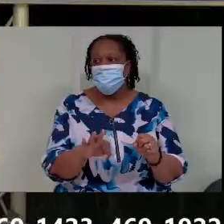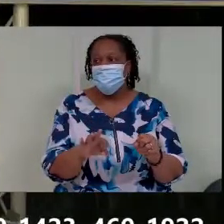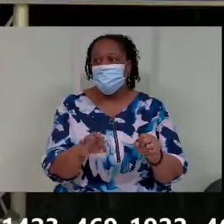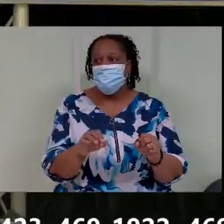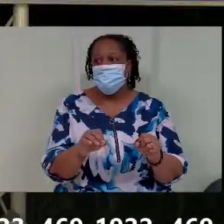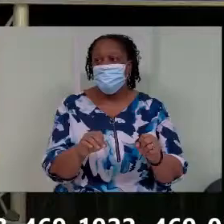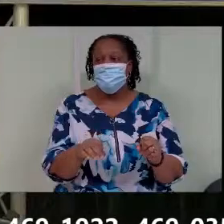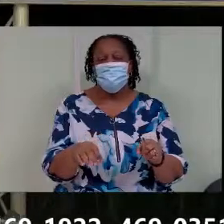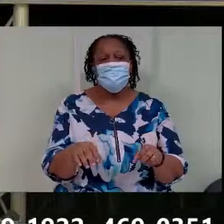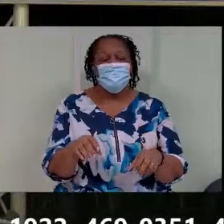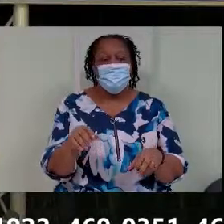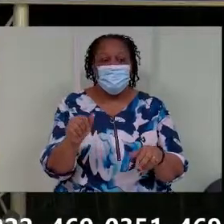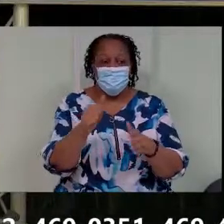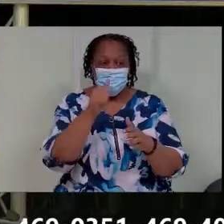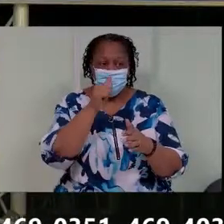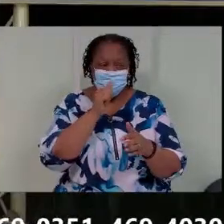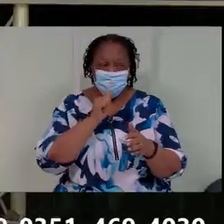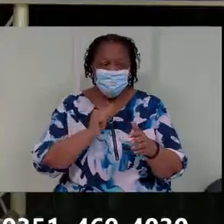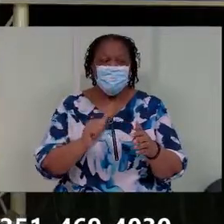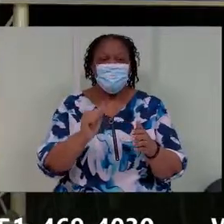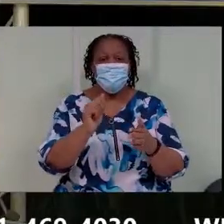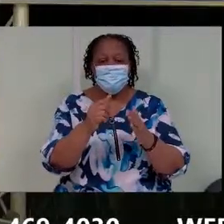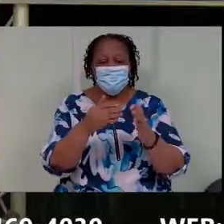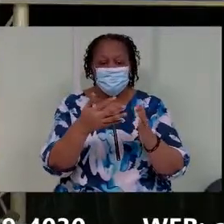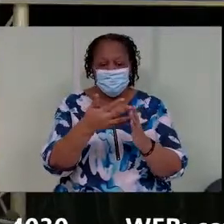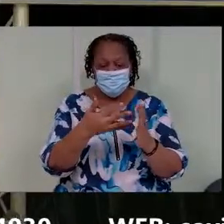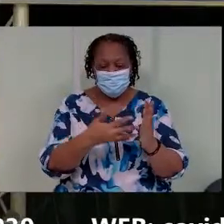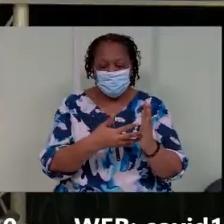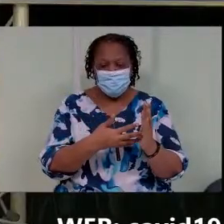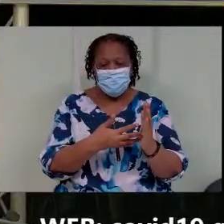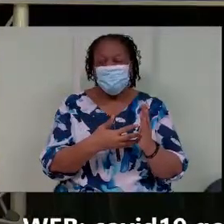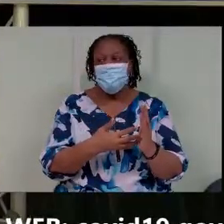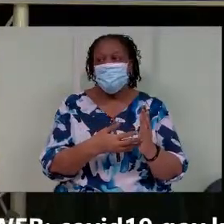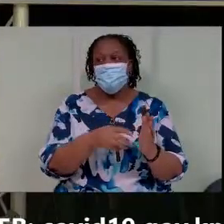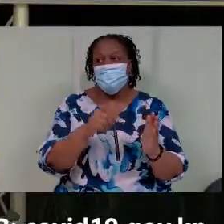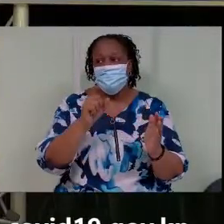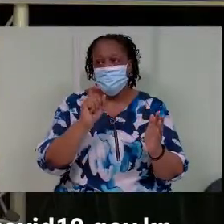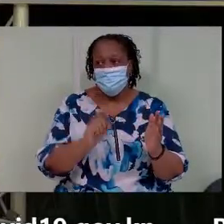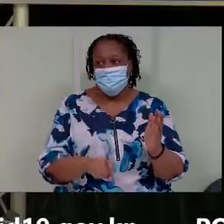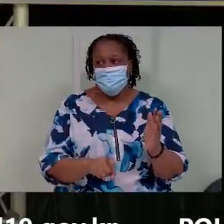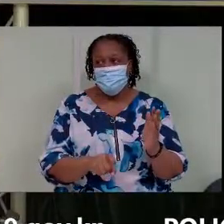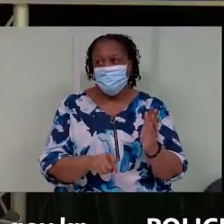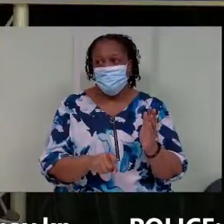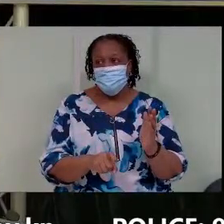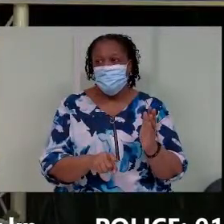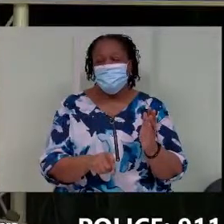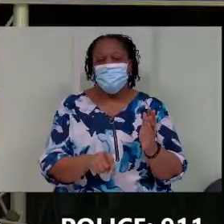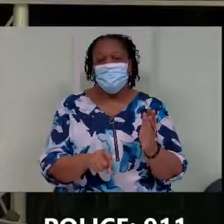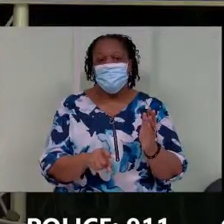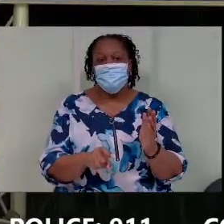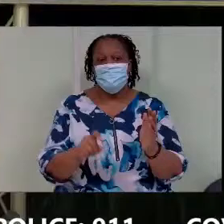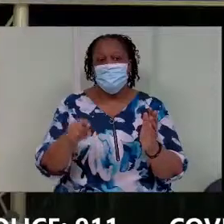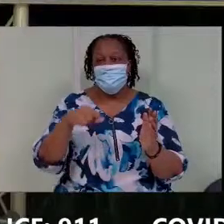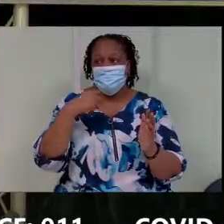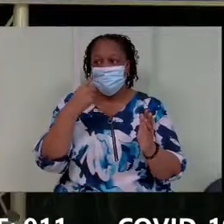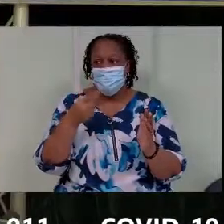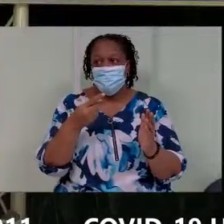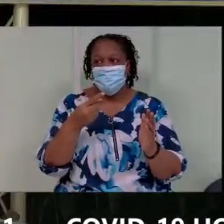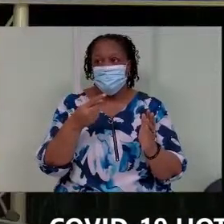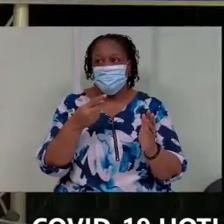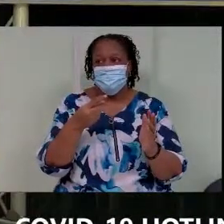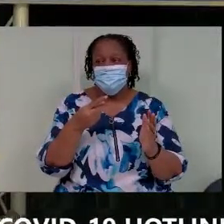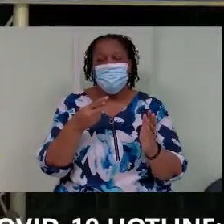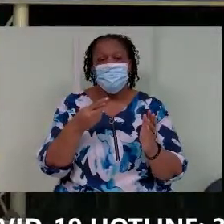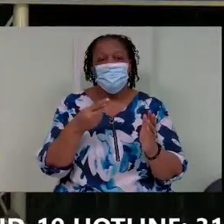lab does such testing on a person and the result of such testing is a positive result, the